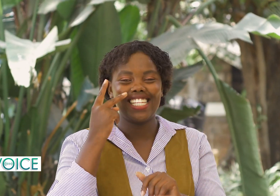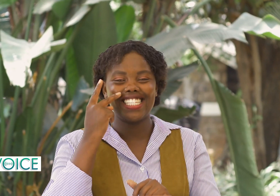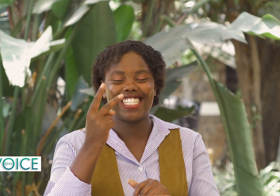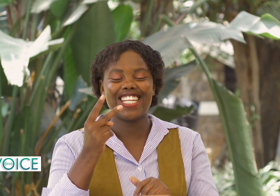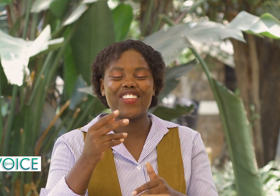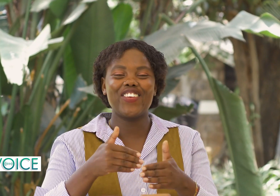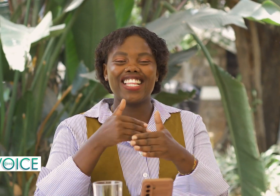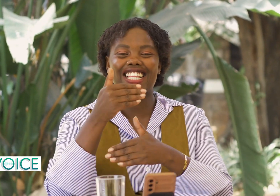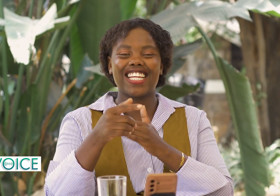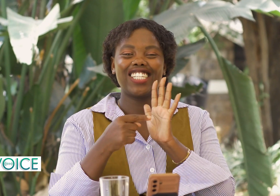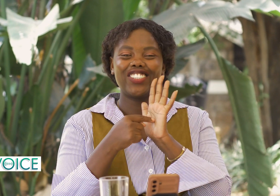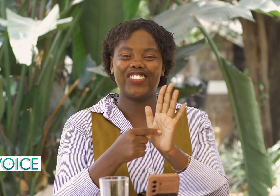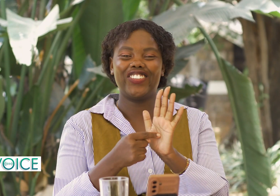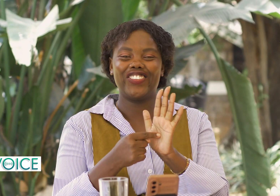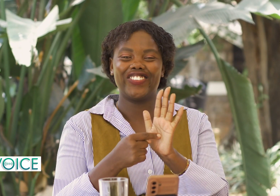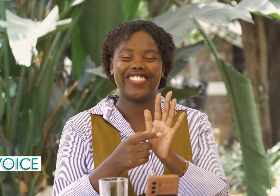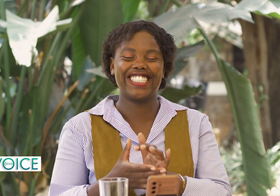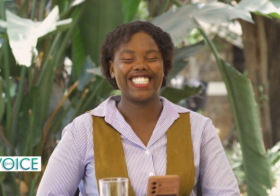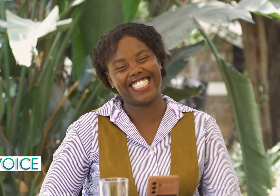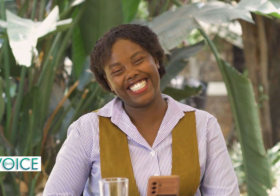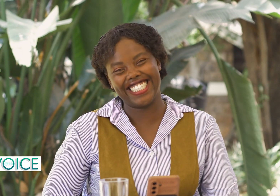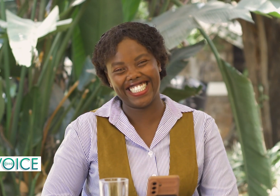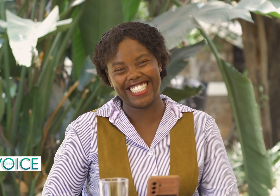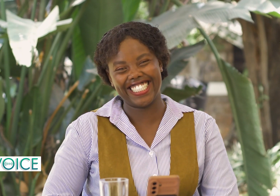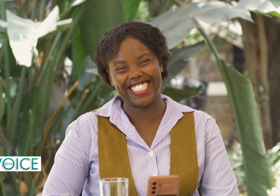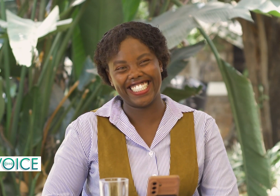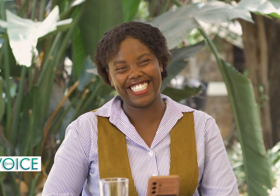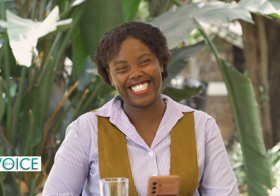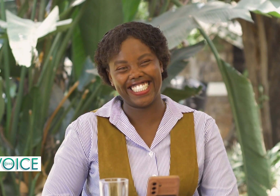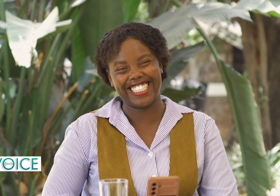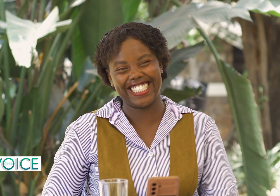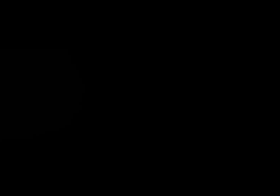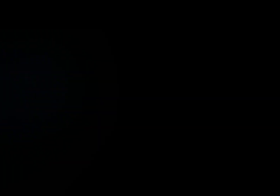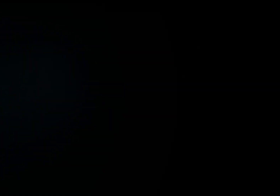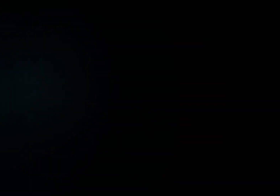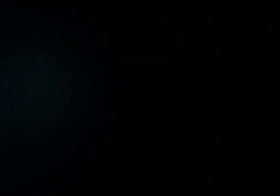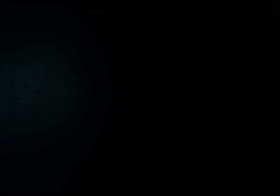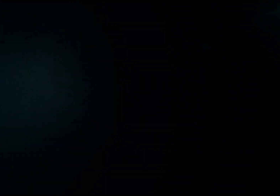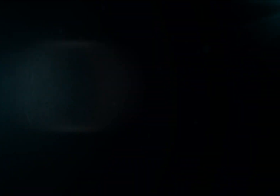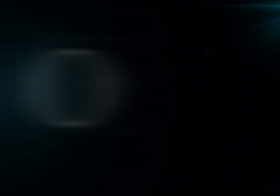next show, and goodbye. Thank you. Thank you.